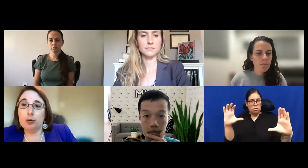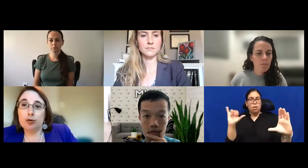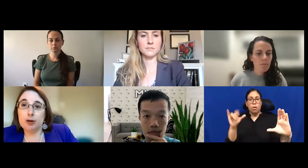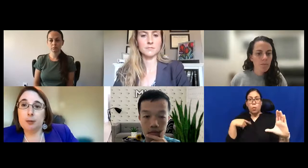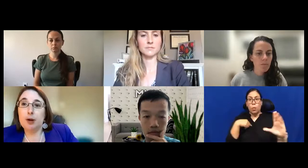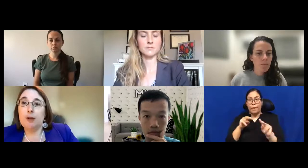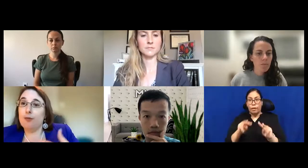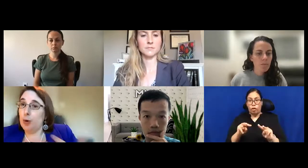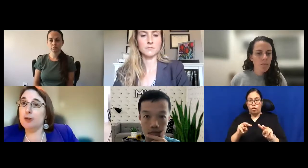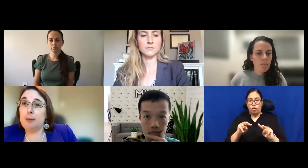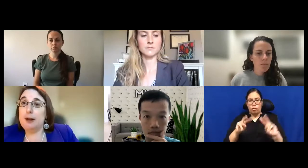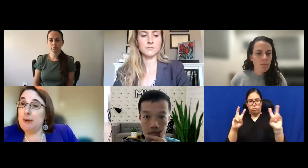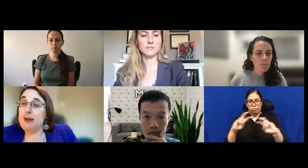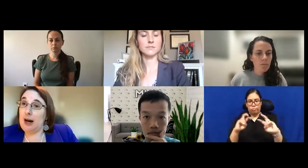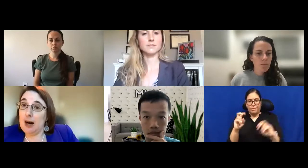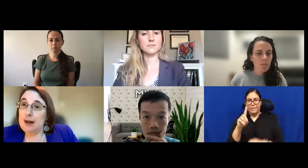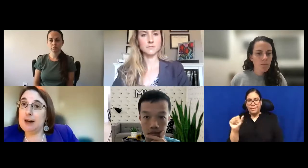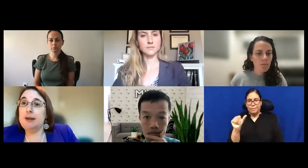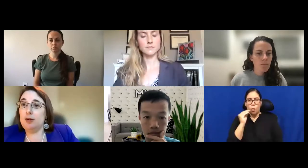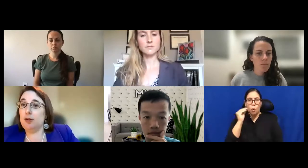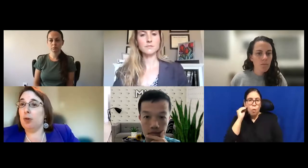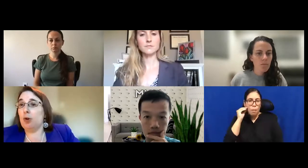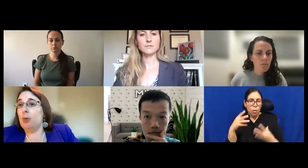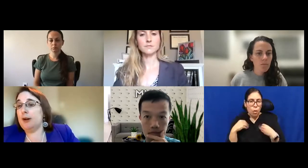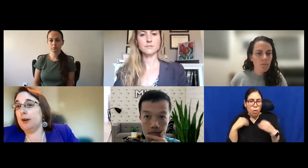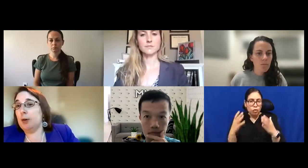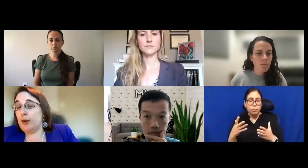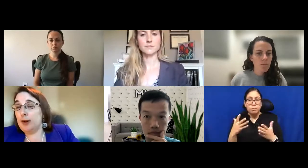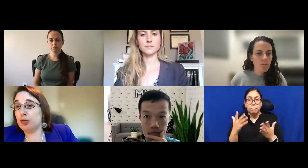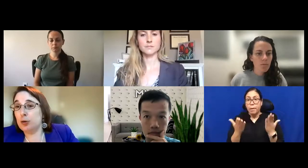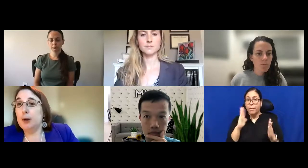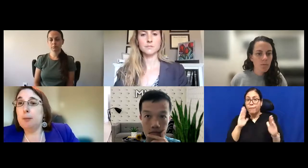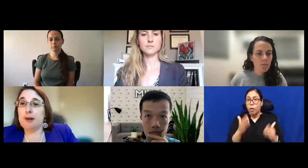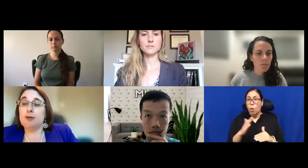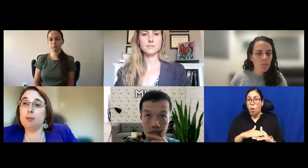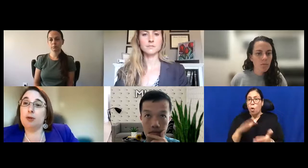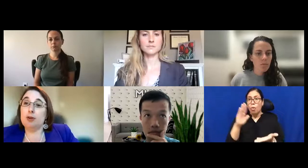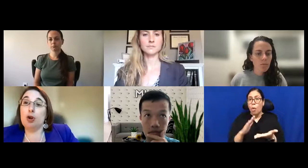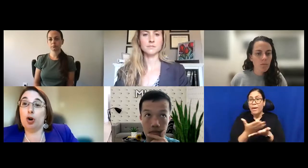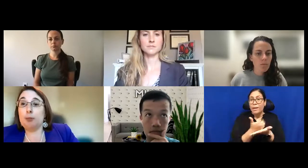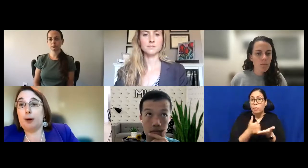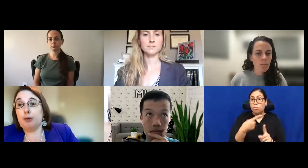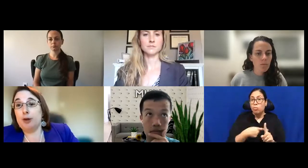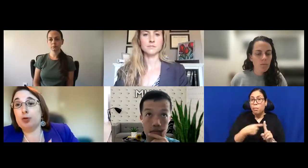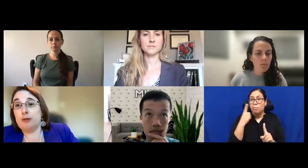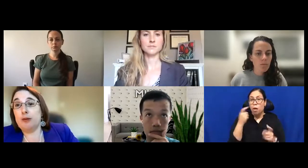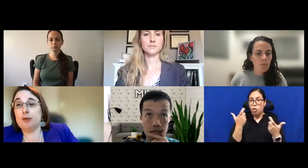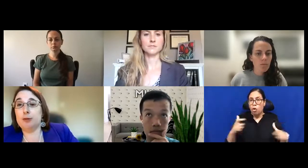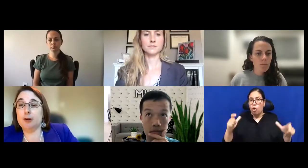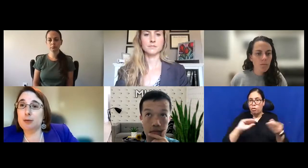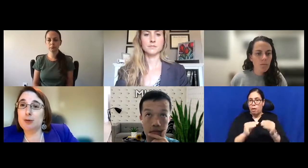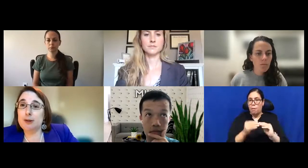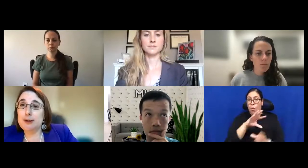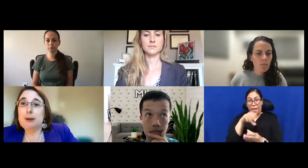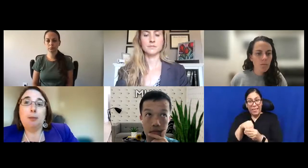home ownership, the focus may be on, low income rental, because there's a large population within the